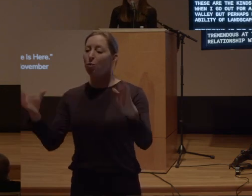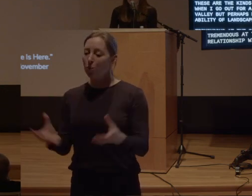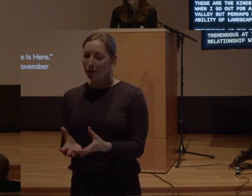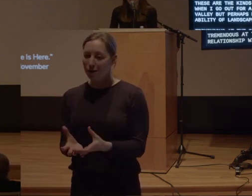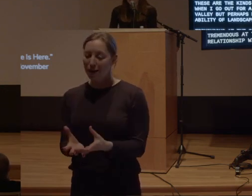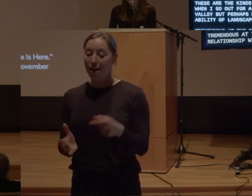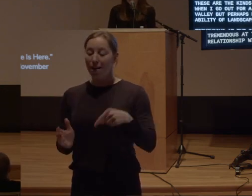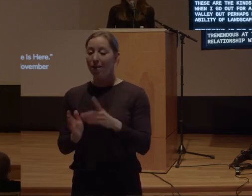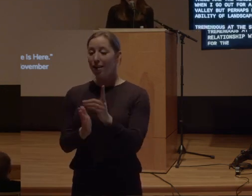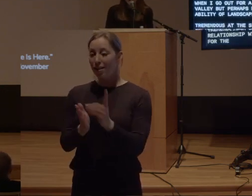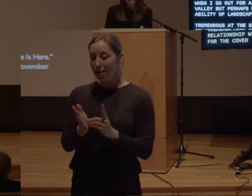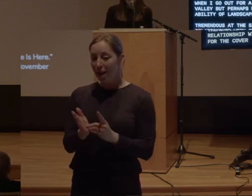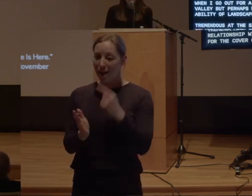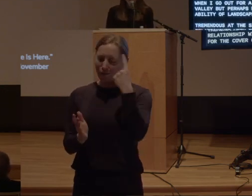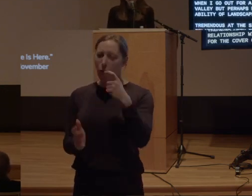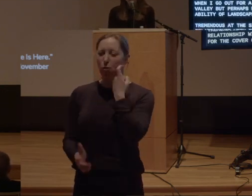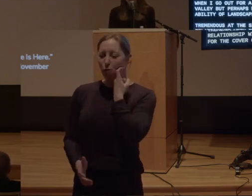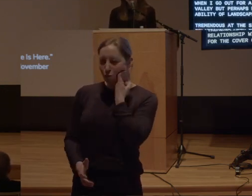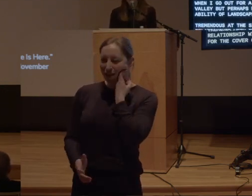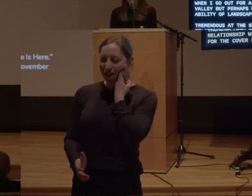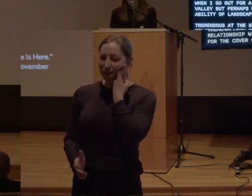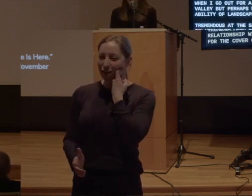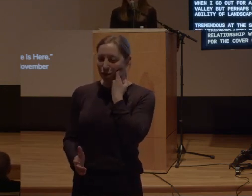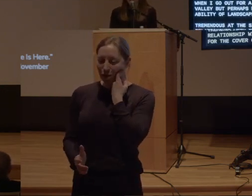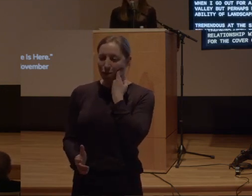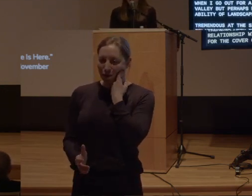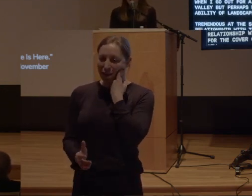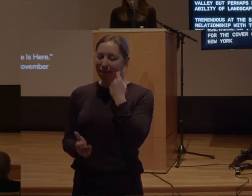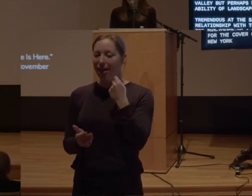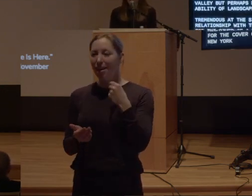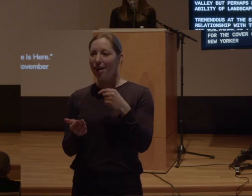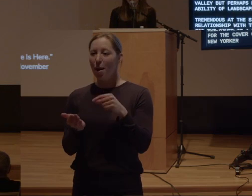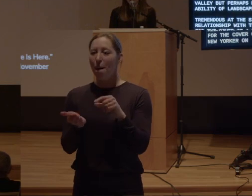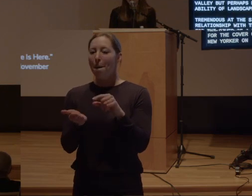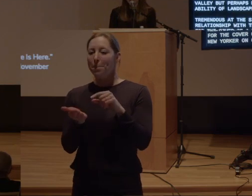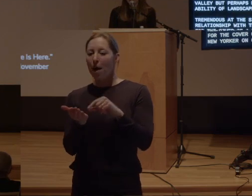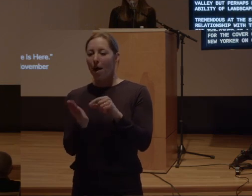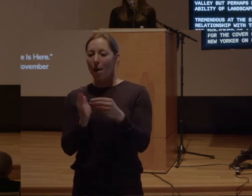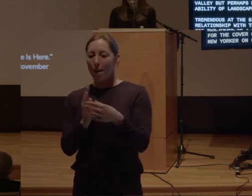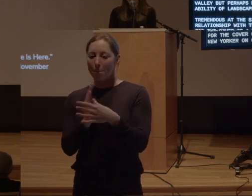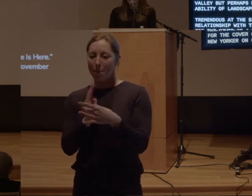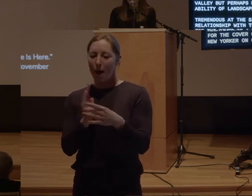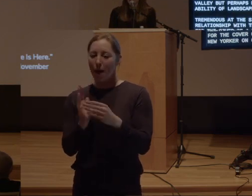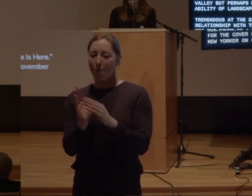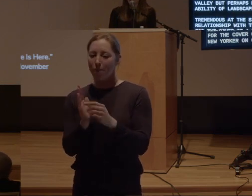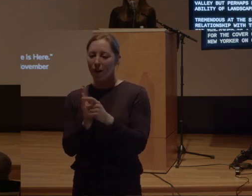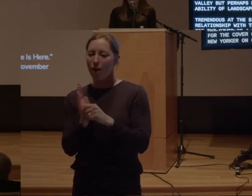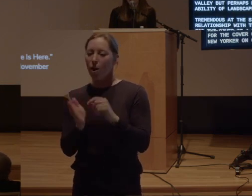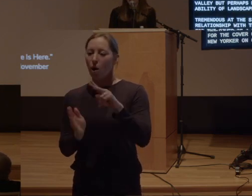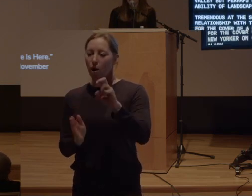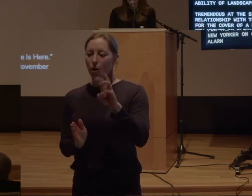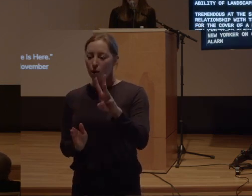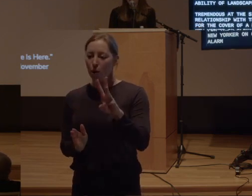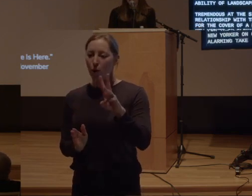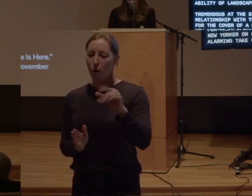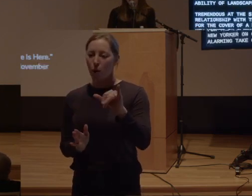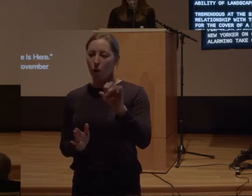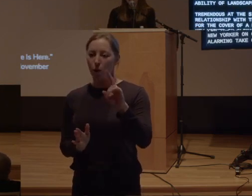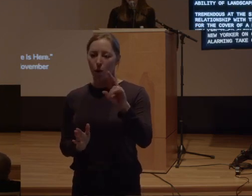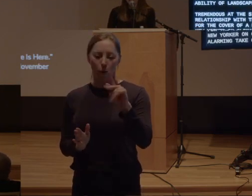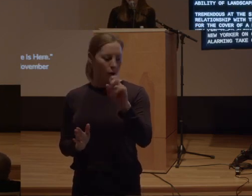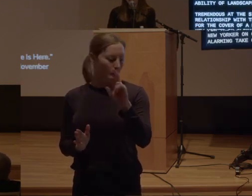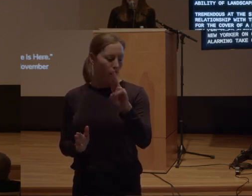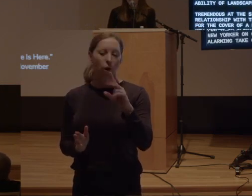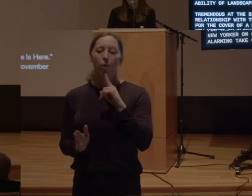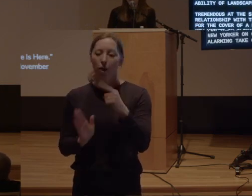This design for the cover of a recent special edition of The New Yorker on climate change is a particularly alarming take on Hokusai's Great